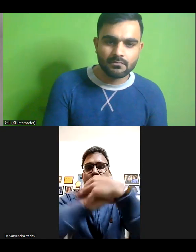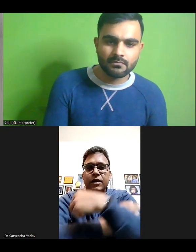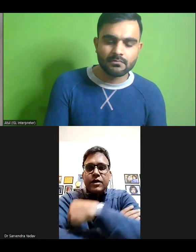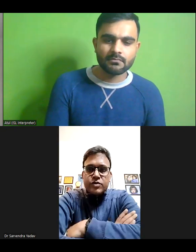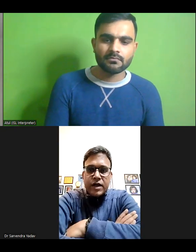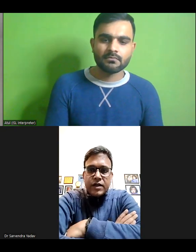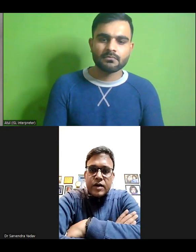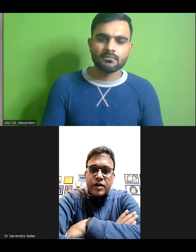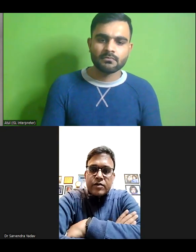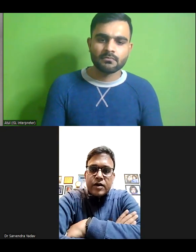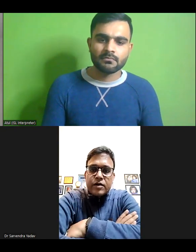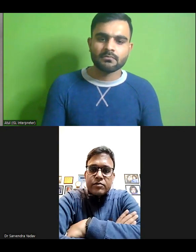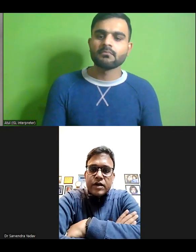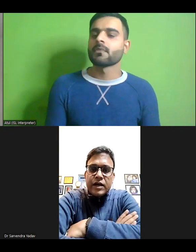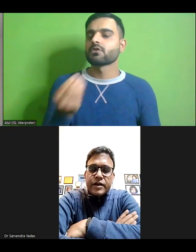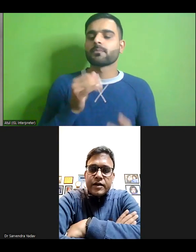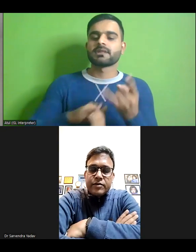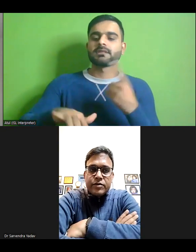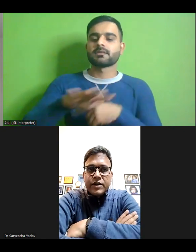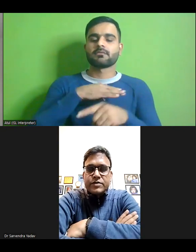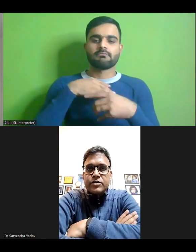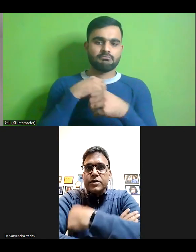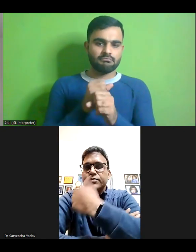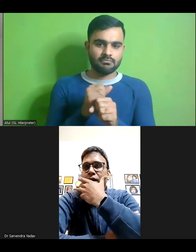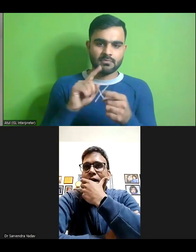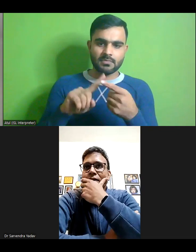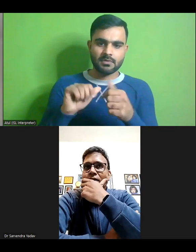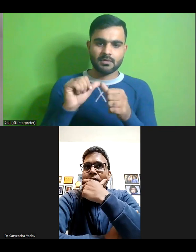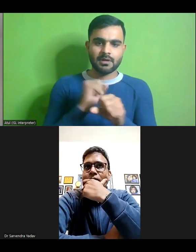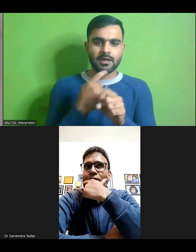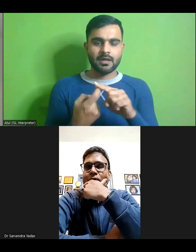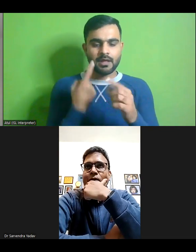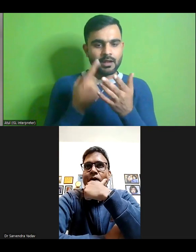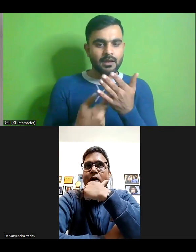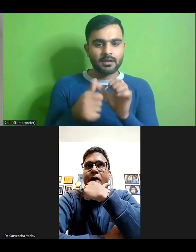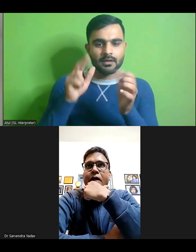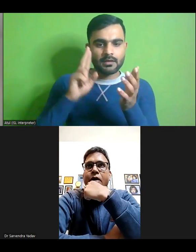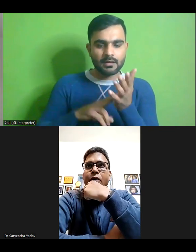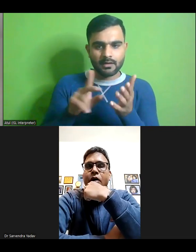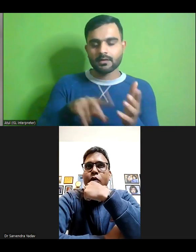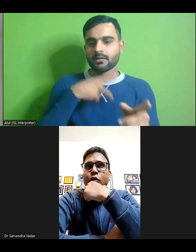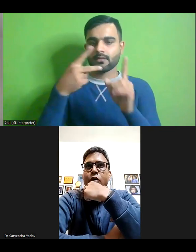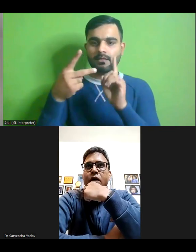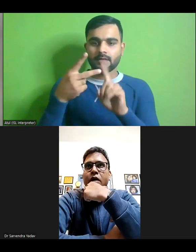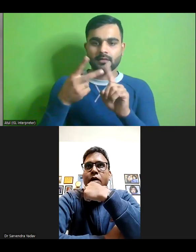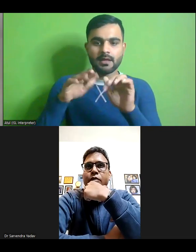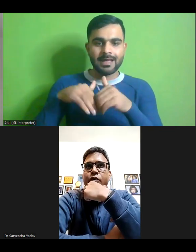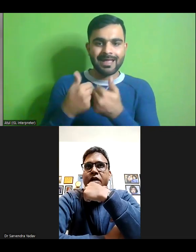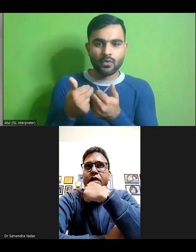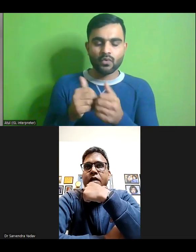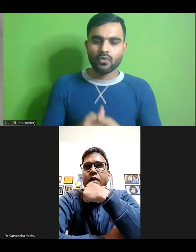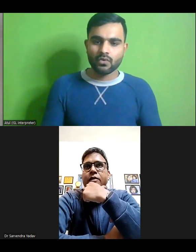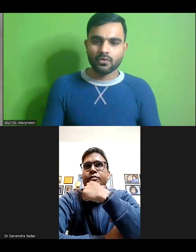self-sustaining societies are egalitarian? First question. And the second one is, how